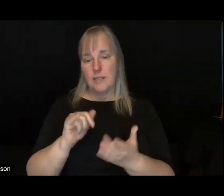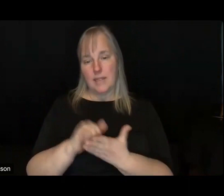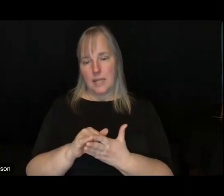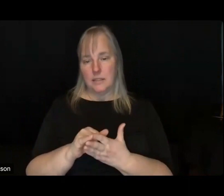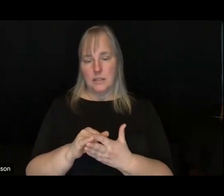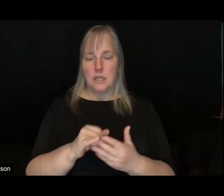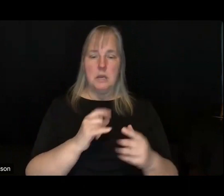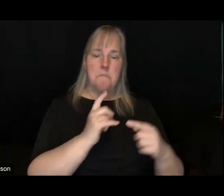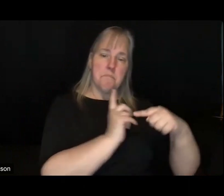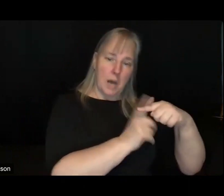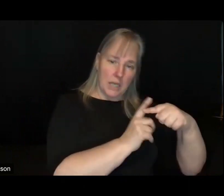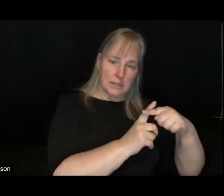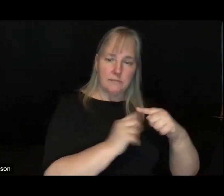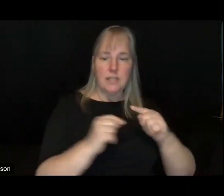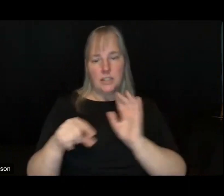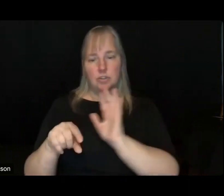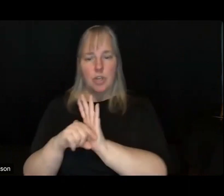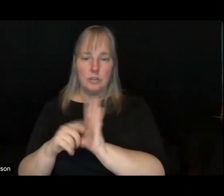positives and sort of the challenge side.